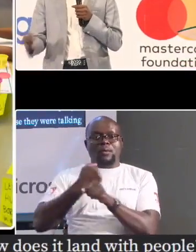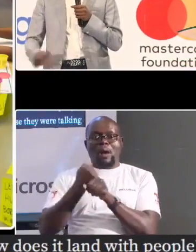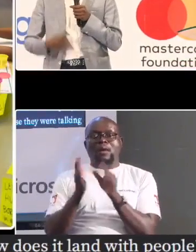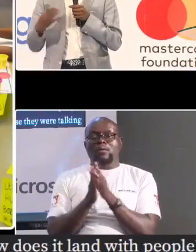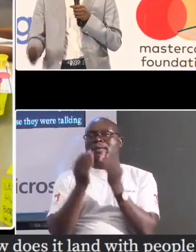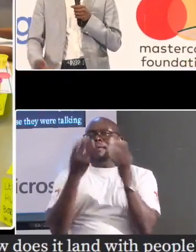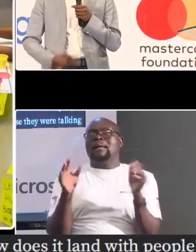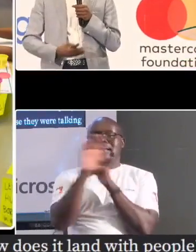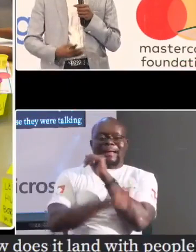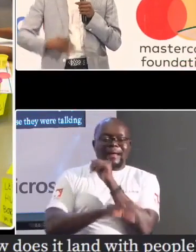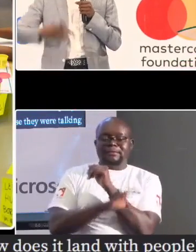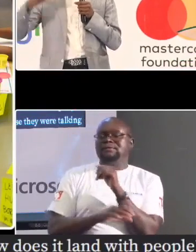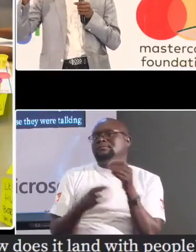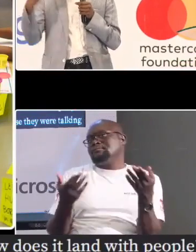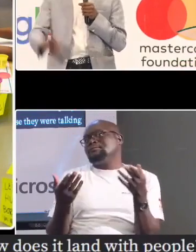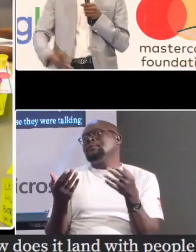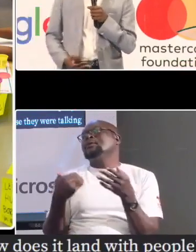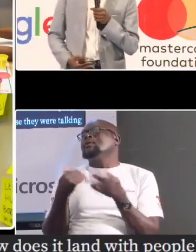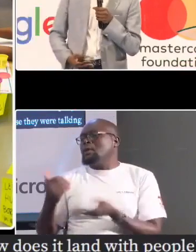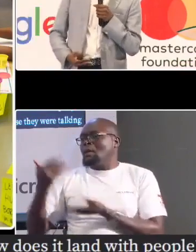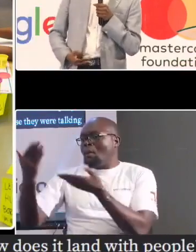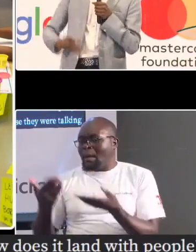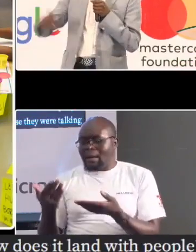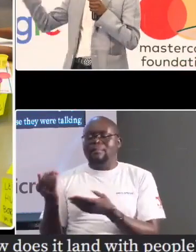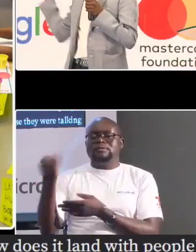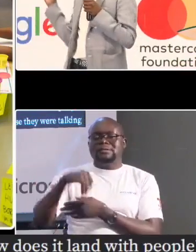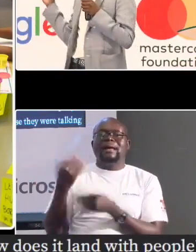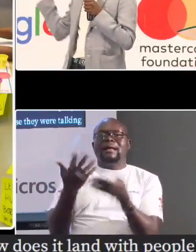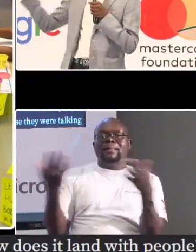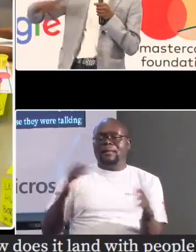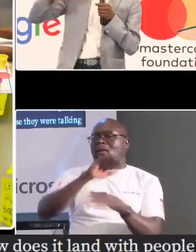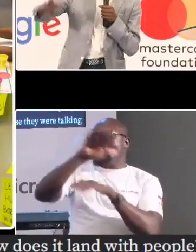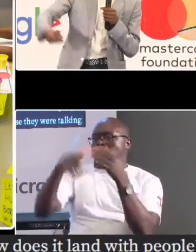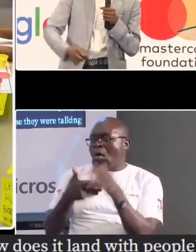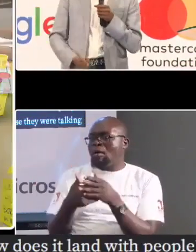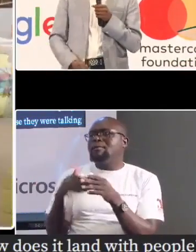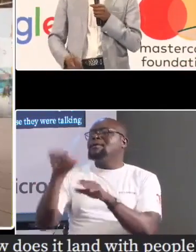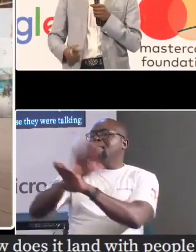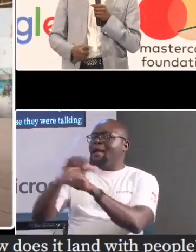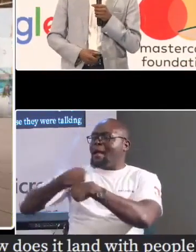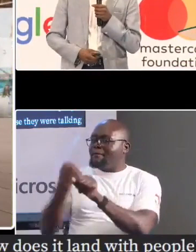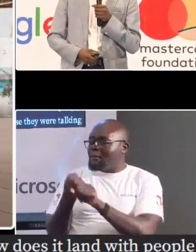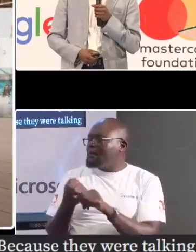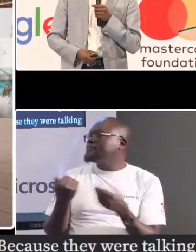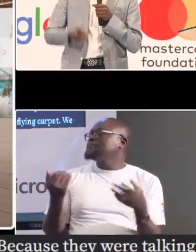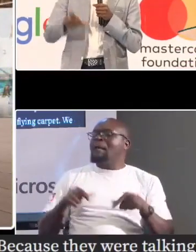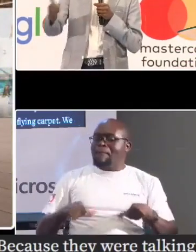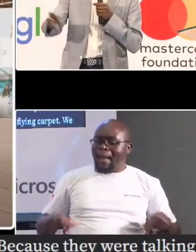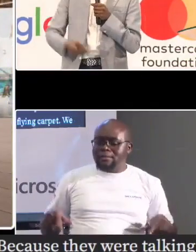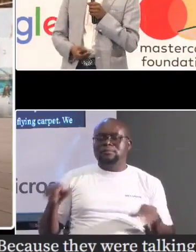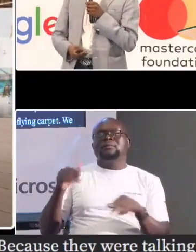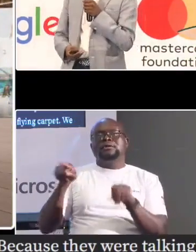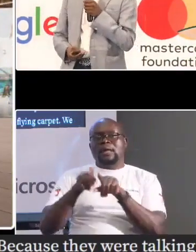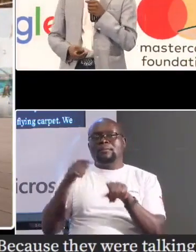many hundreds of people. We got them to design things. On screenshot is kind of Lego vehicles that they've built. We